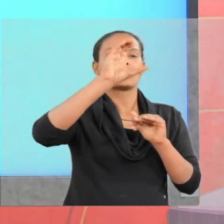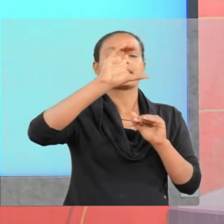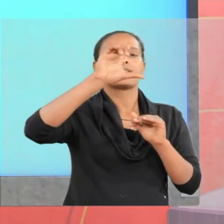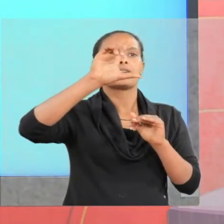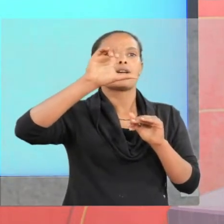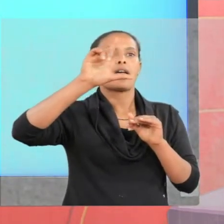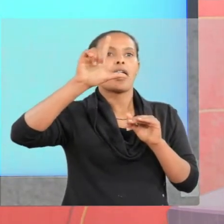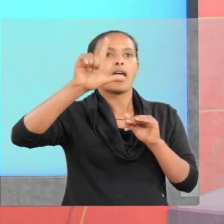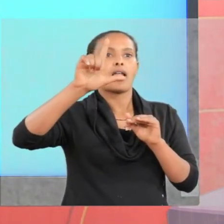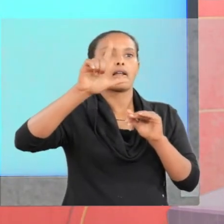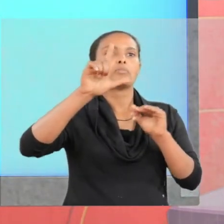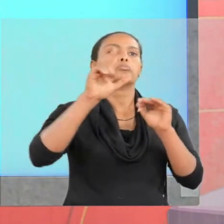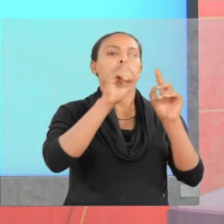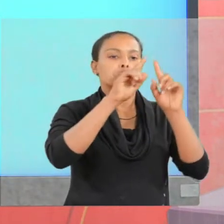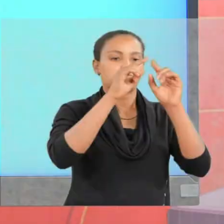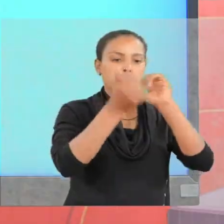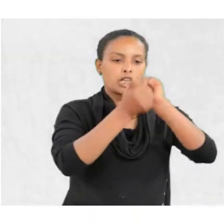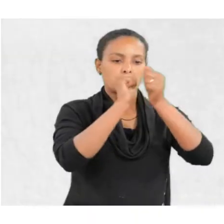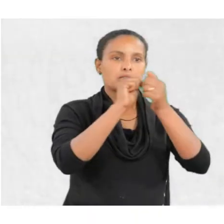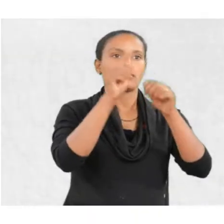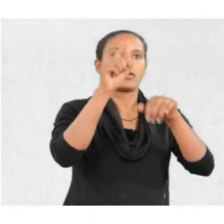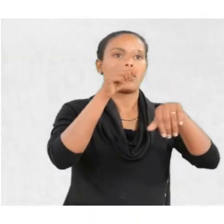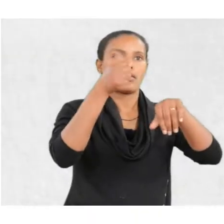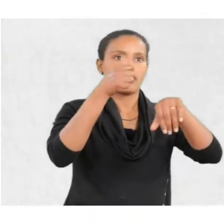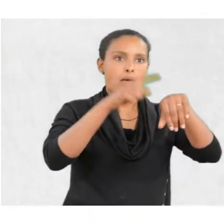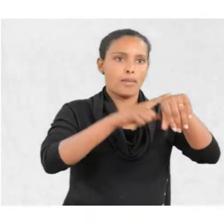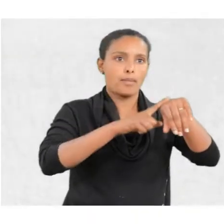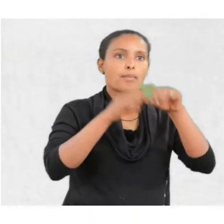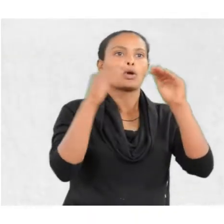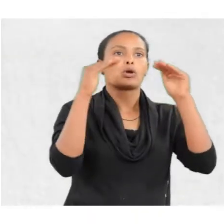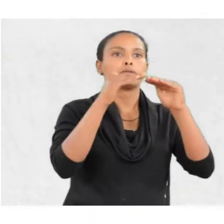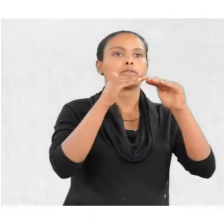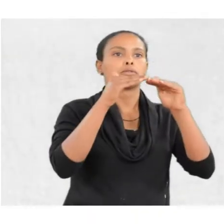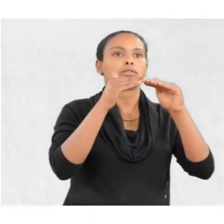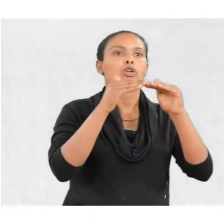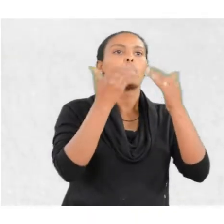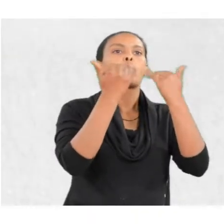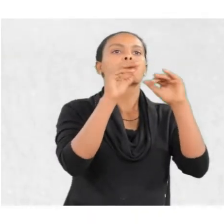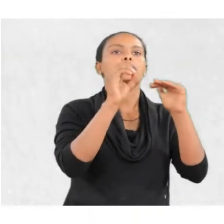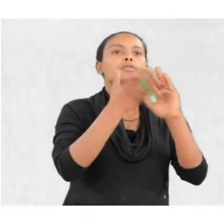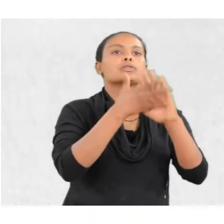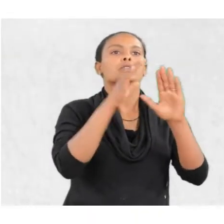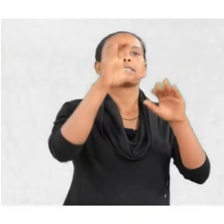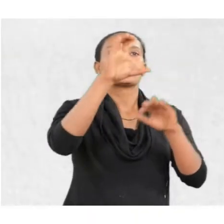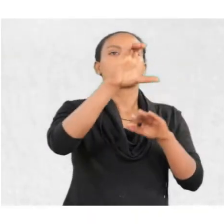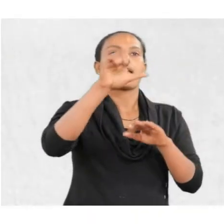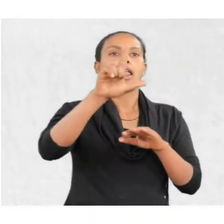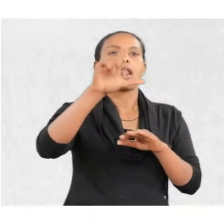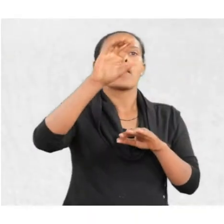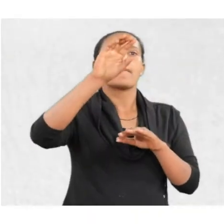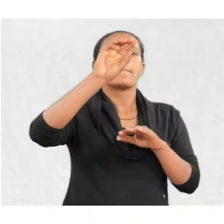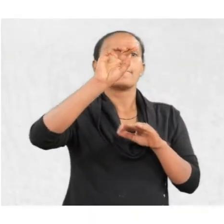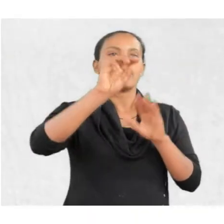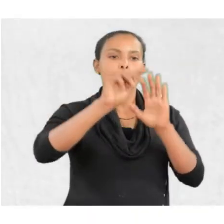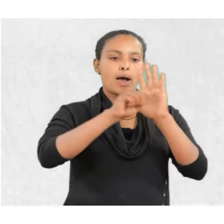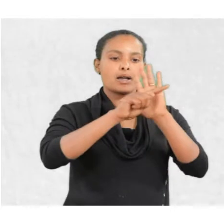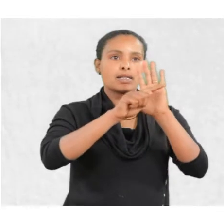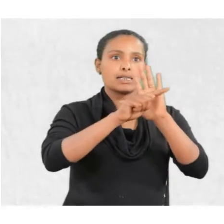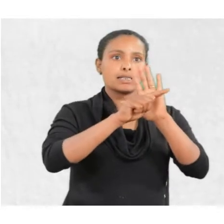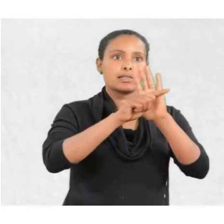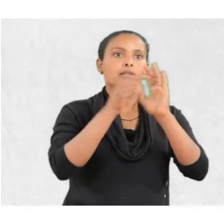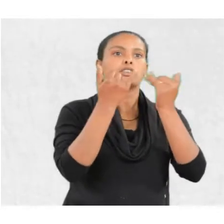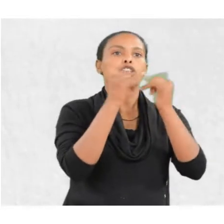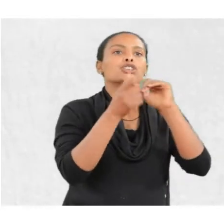time equal, in terms of product is plus change in concentration of Cl minus divided by change in